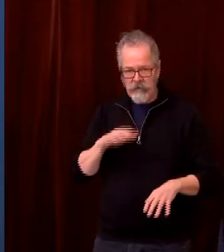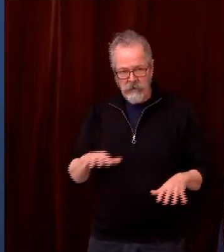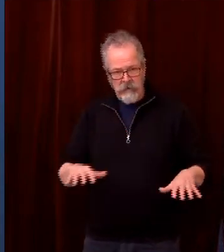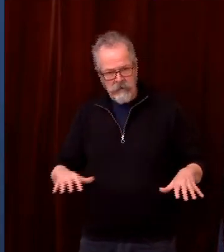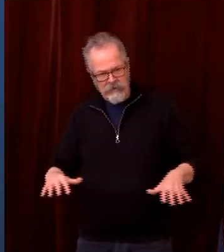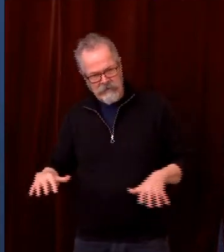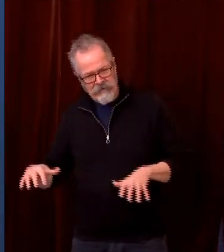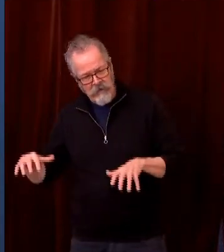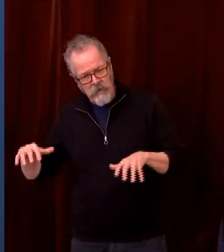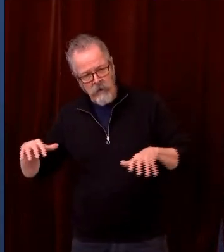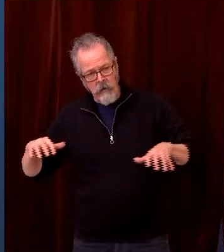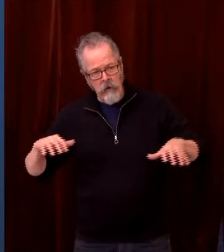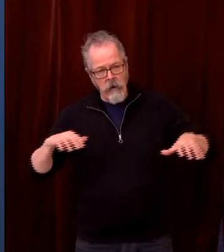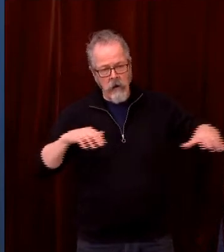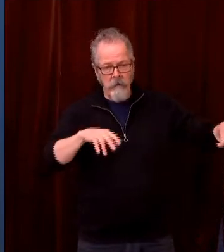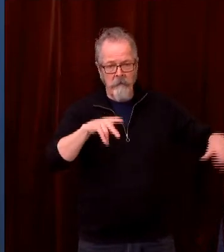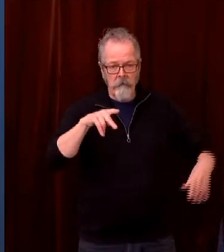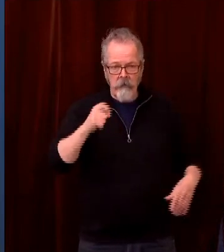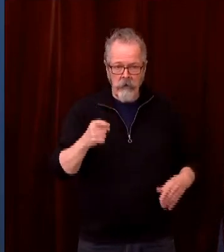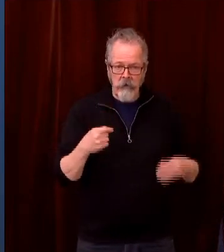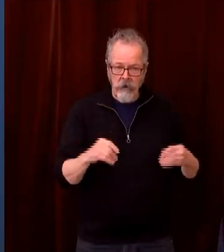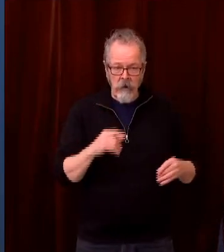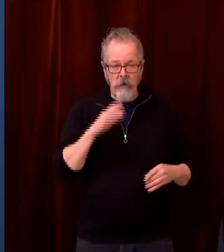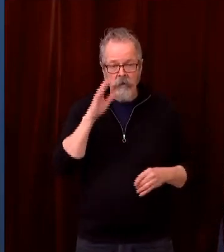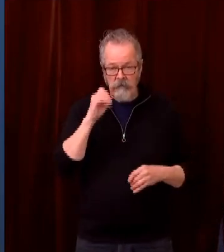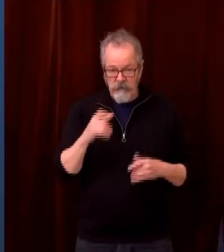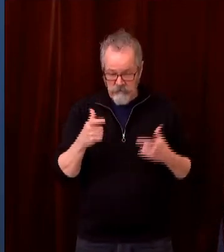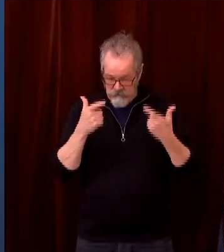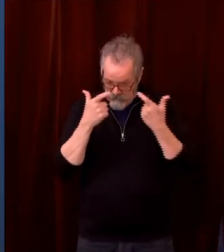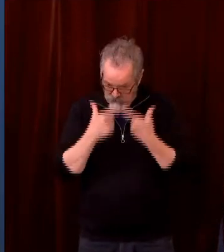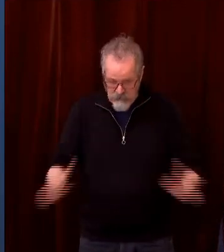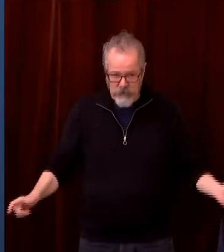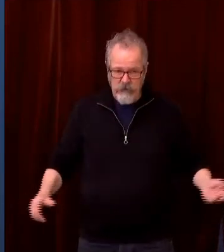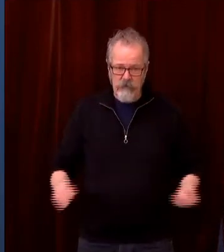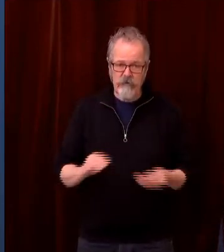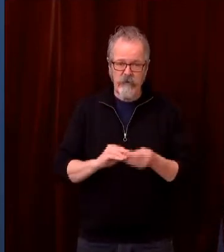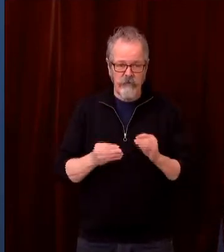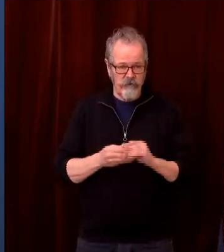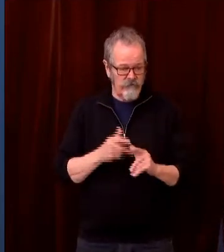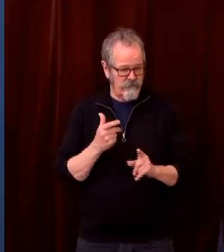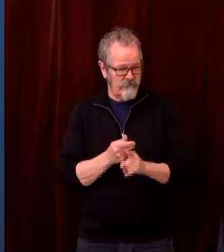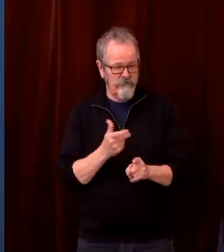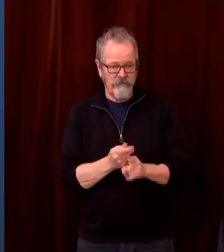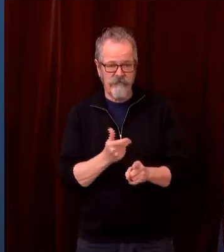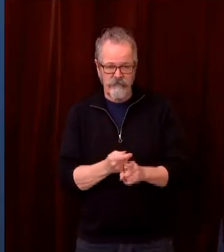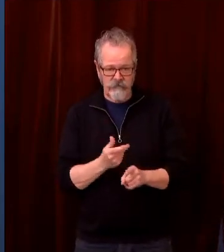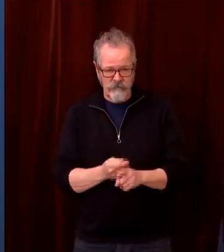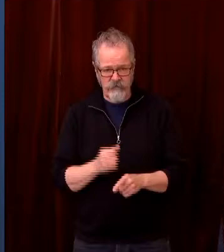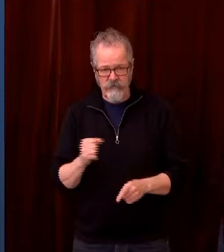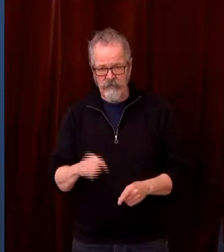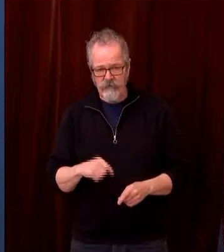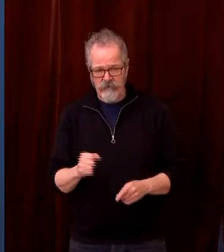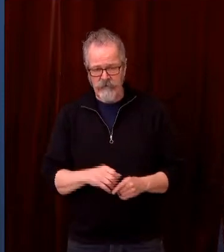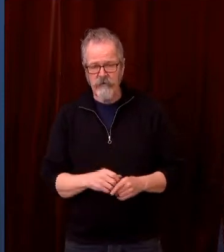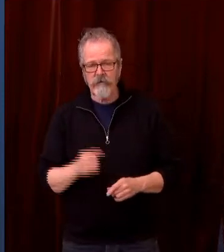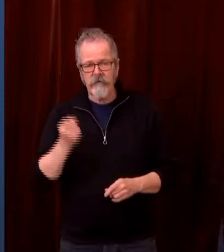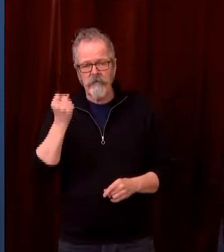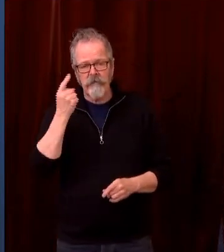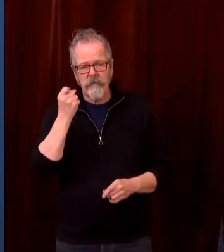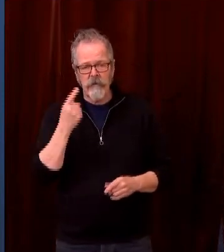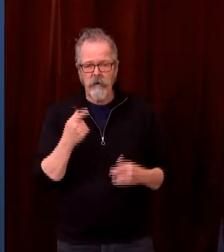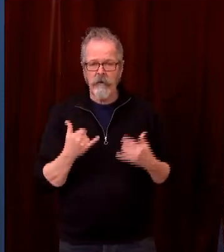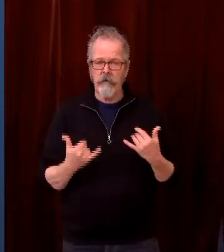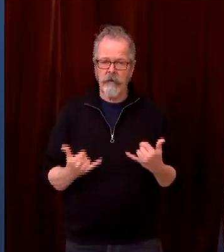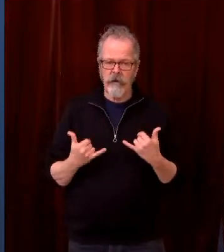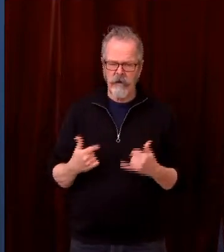the infrastructure to match the eventual increase in doses. That's one of the reasons we've adopted a strategy